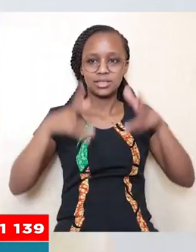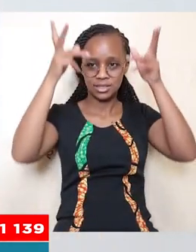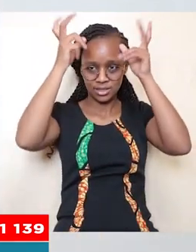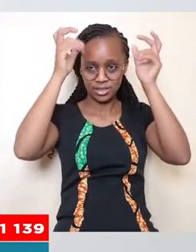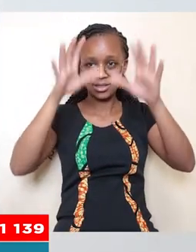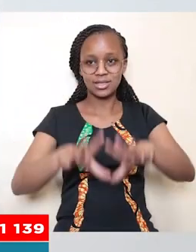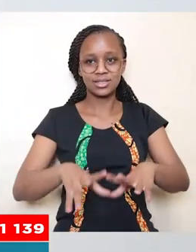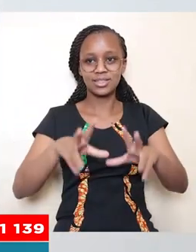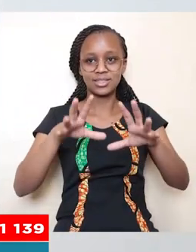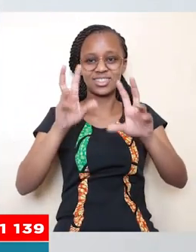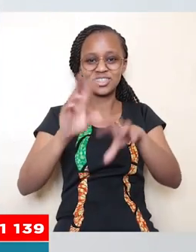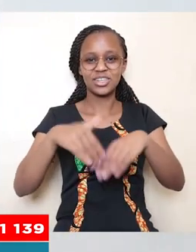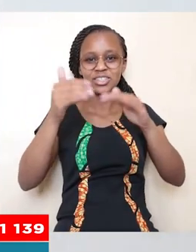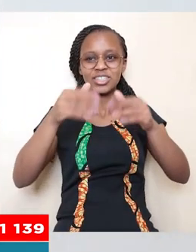chibua.